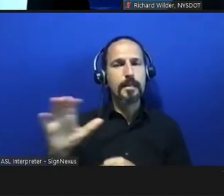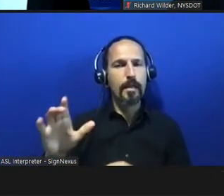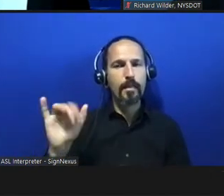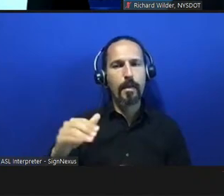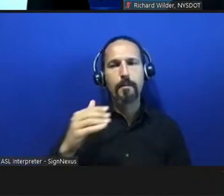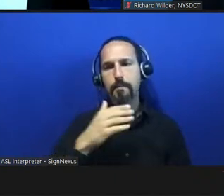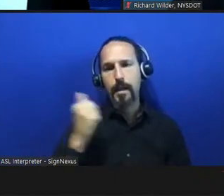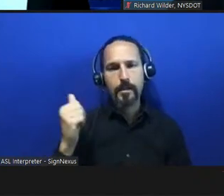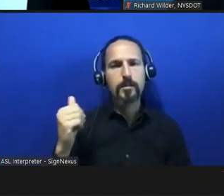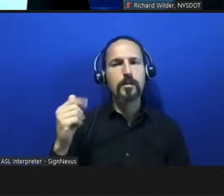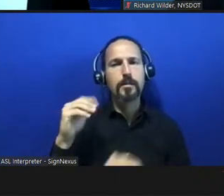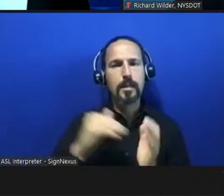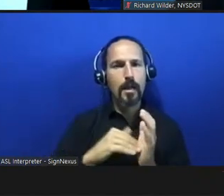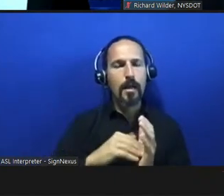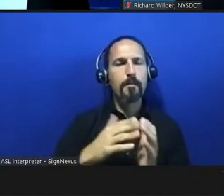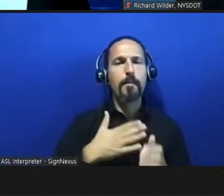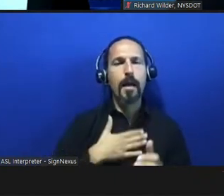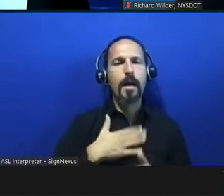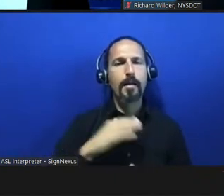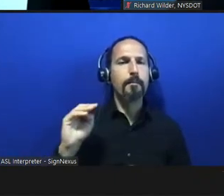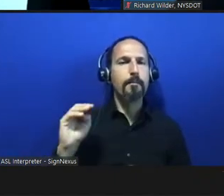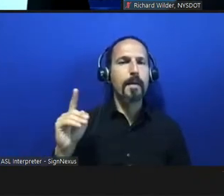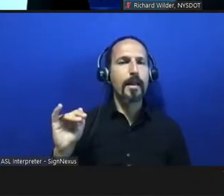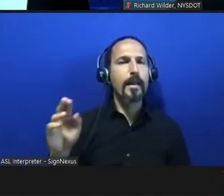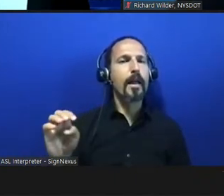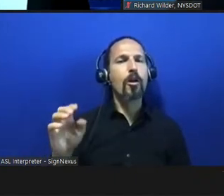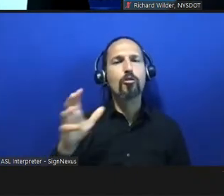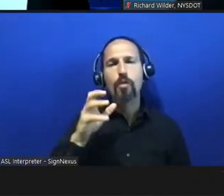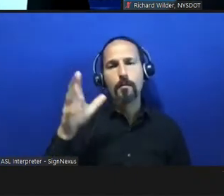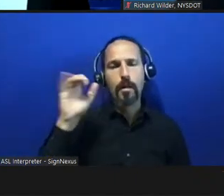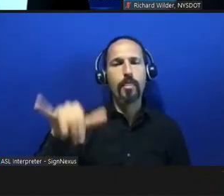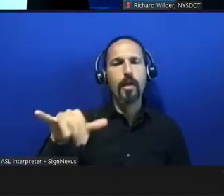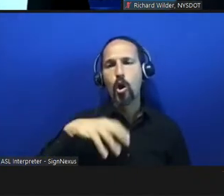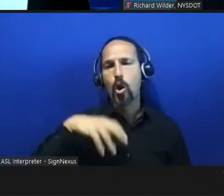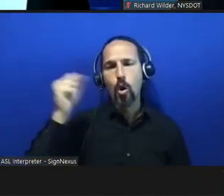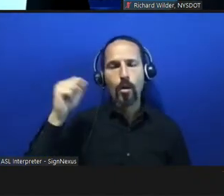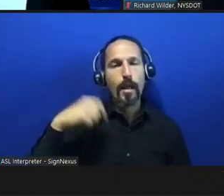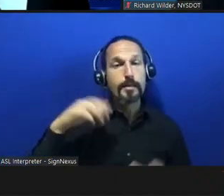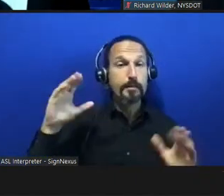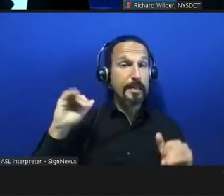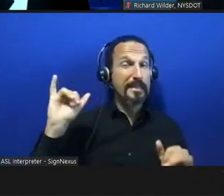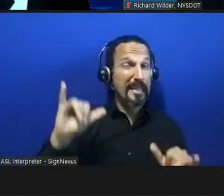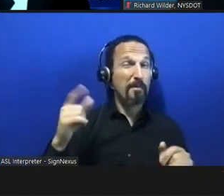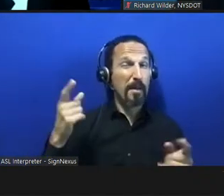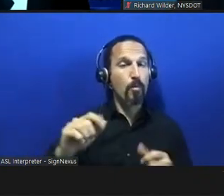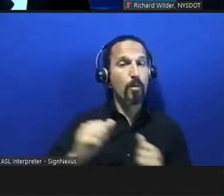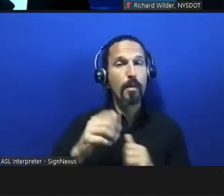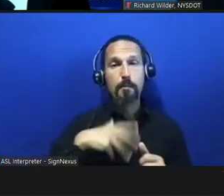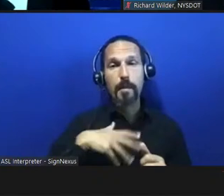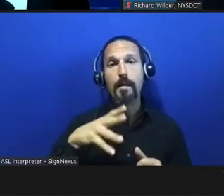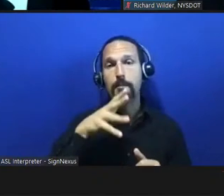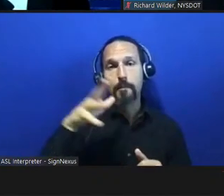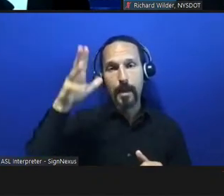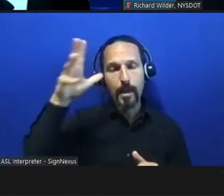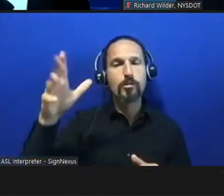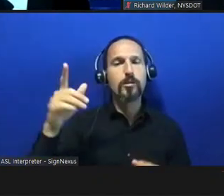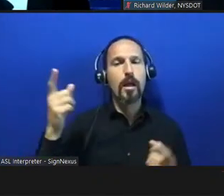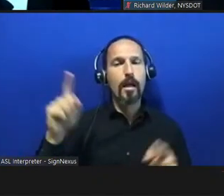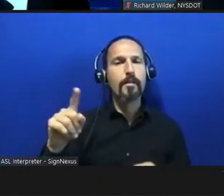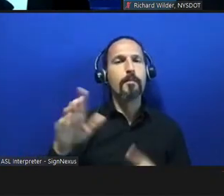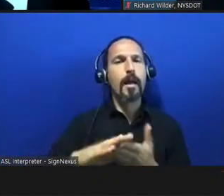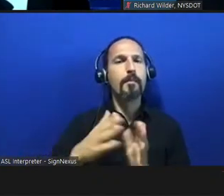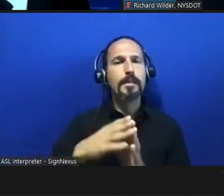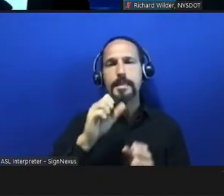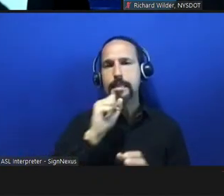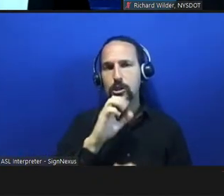the best doctors especially since my medicare grandparents are much older and I anticipate the same happening to my parents when they soon reach senior